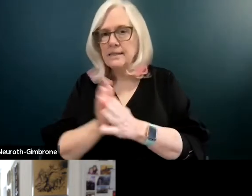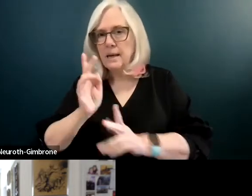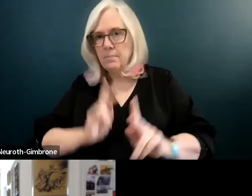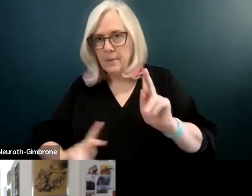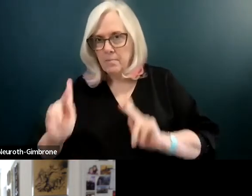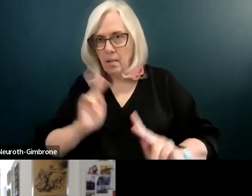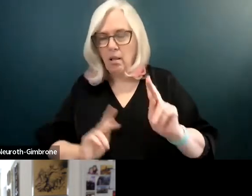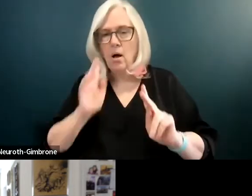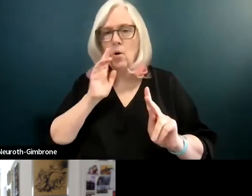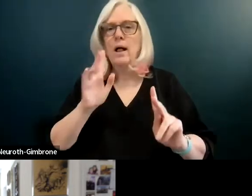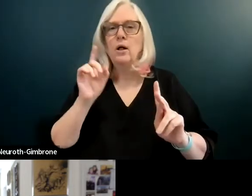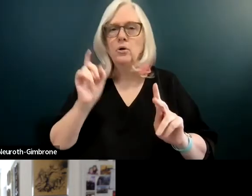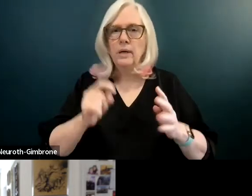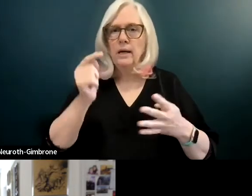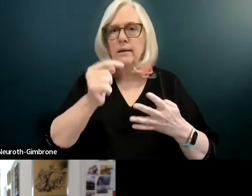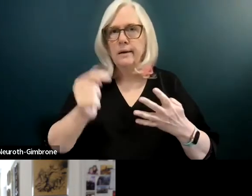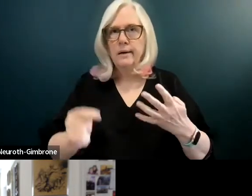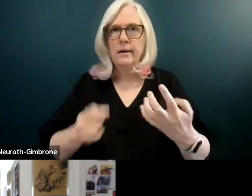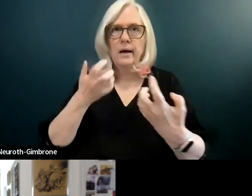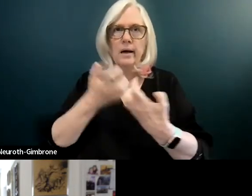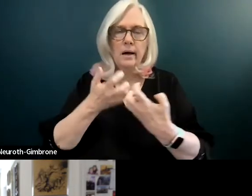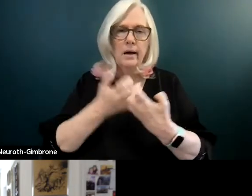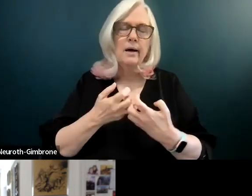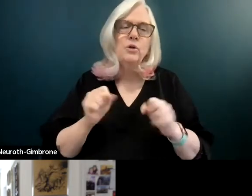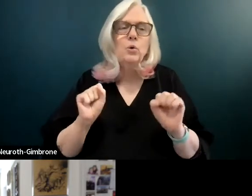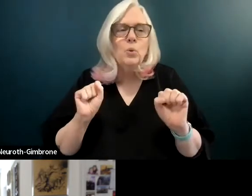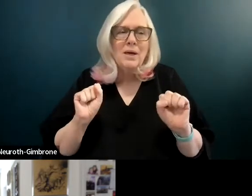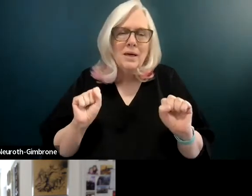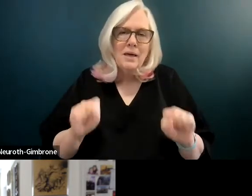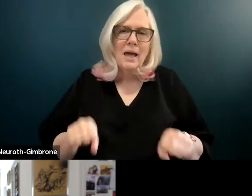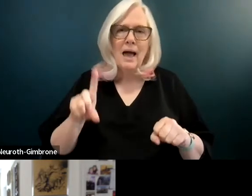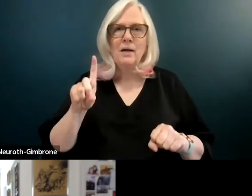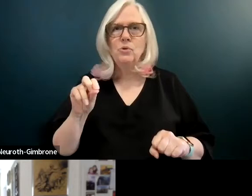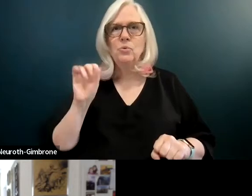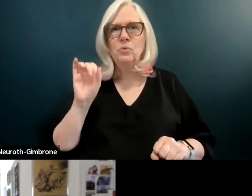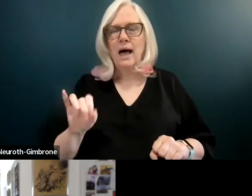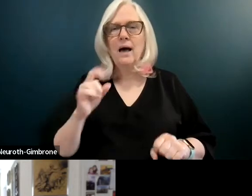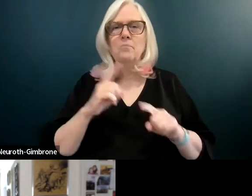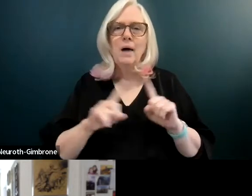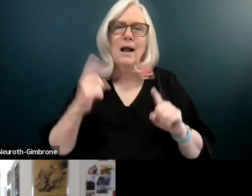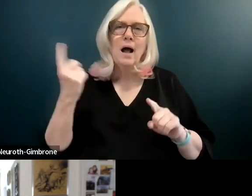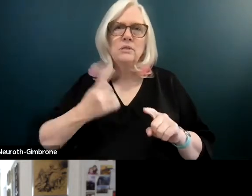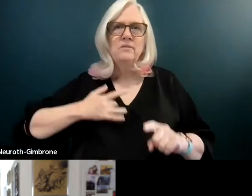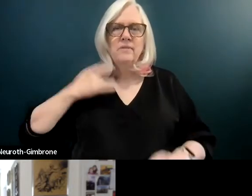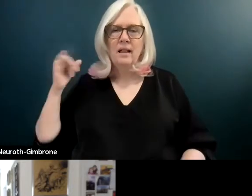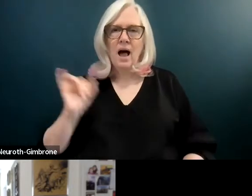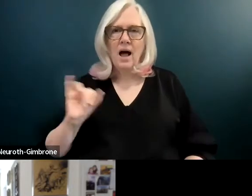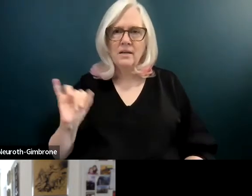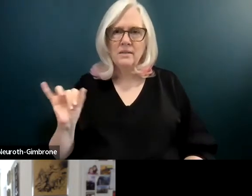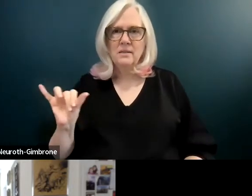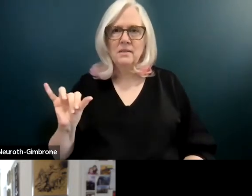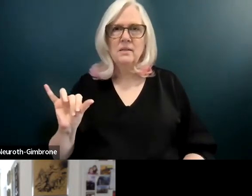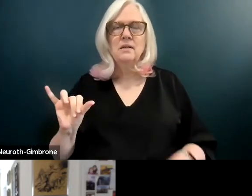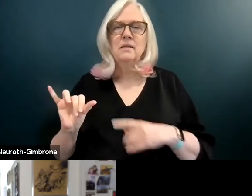need these accommodations is something you can do. But I always feel like the site